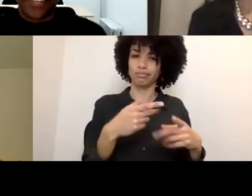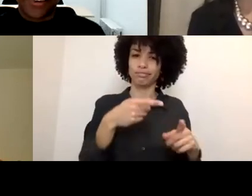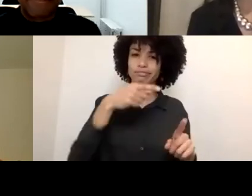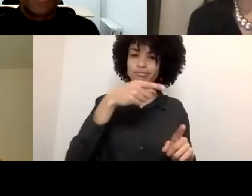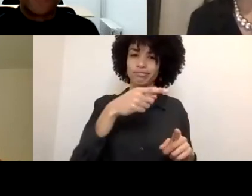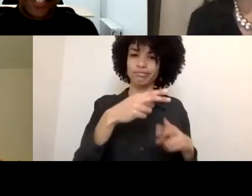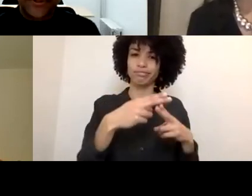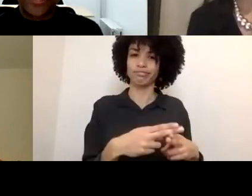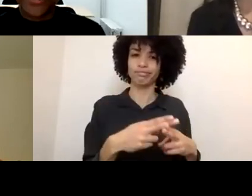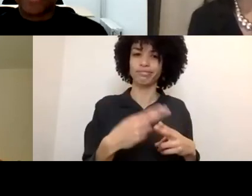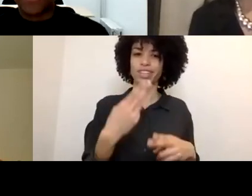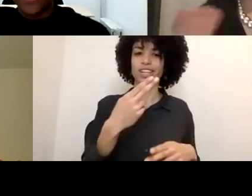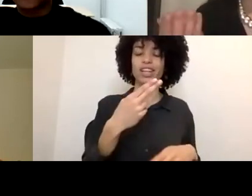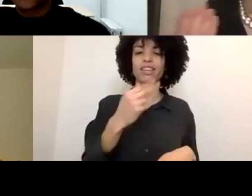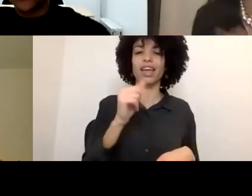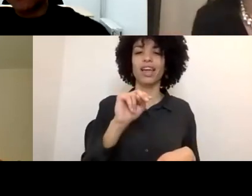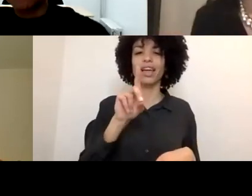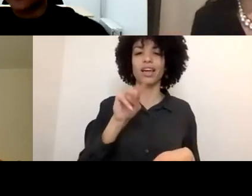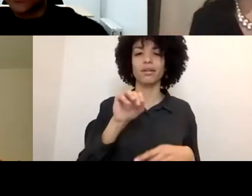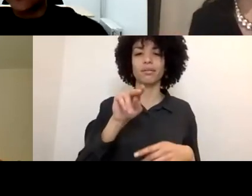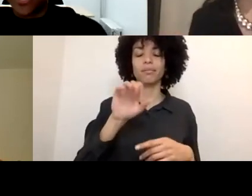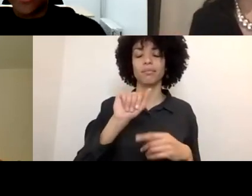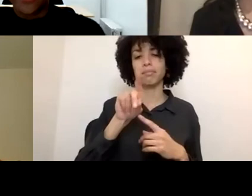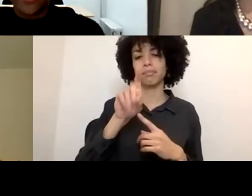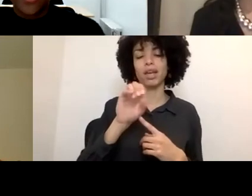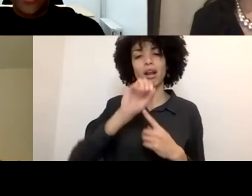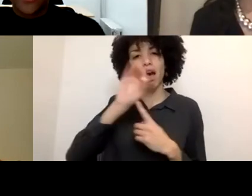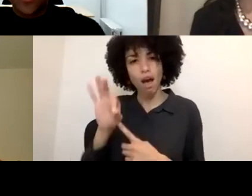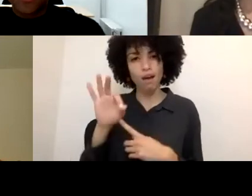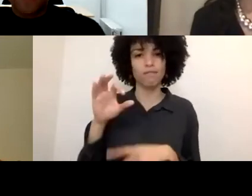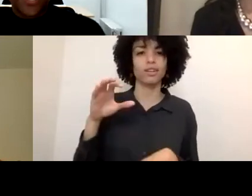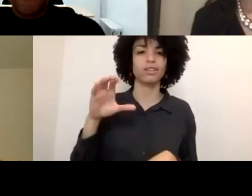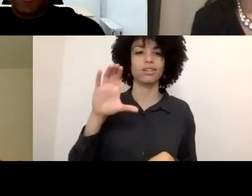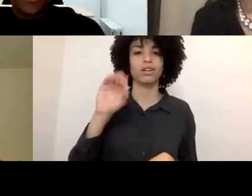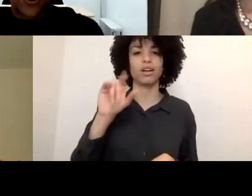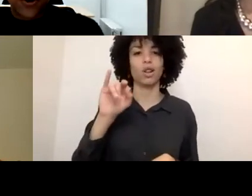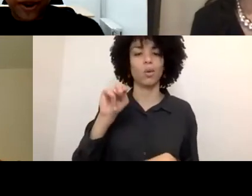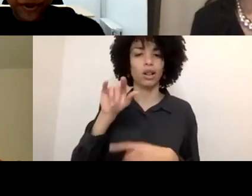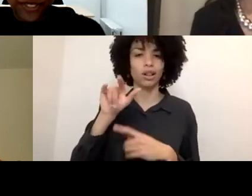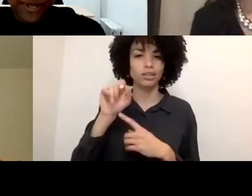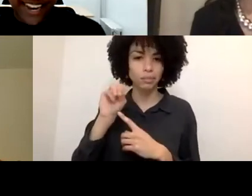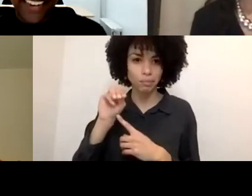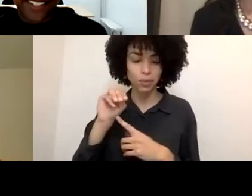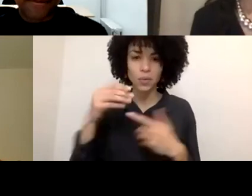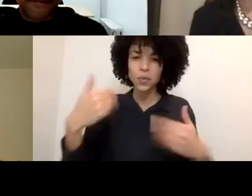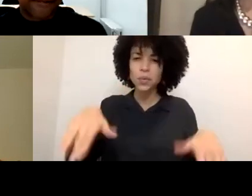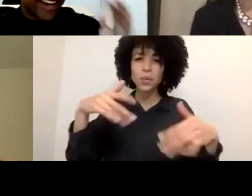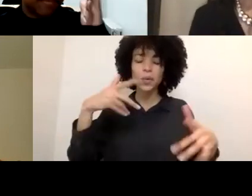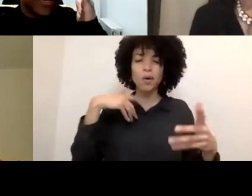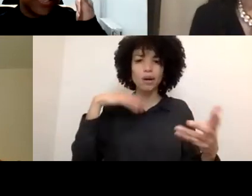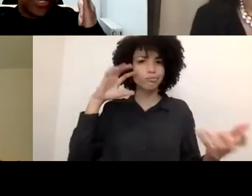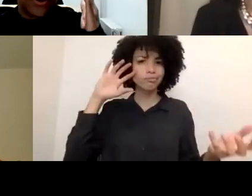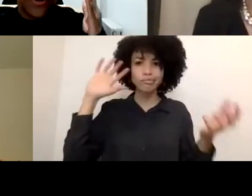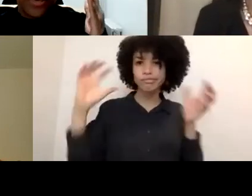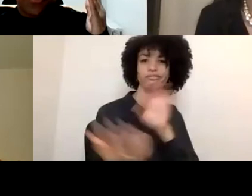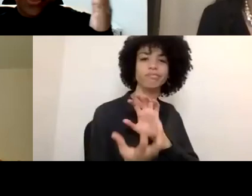to as the handmaiden of colonialism. So it really just completely turned my world upside down, to be frank.